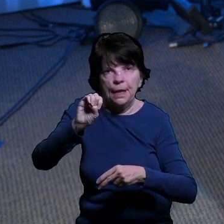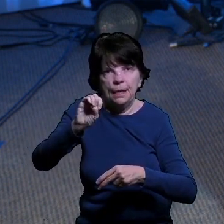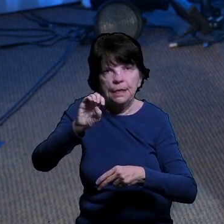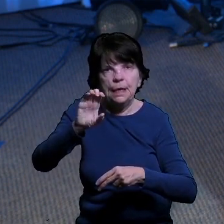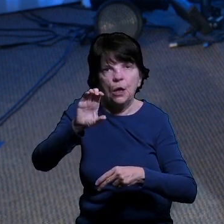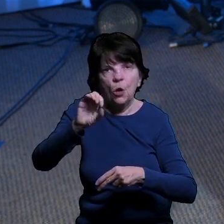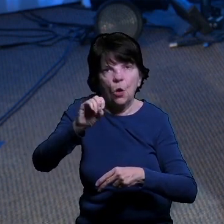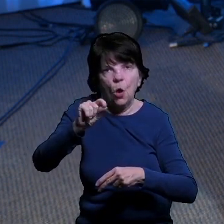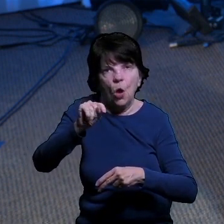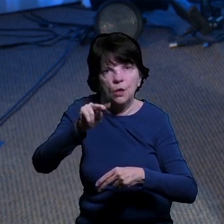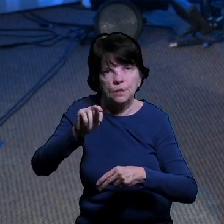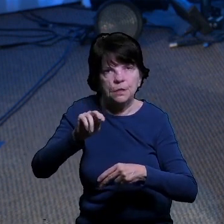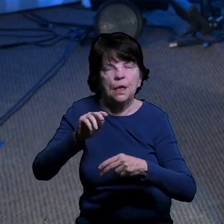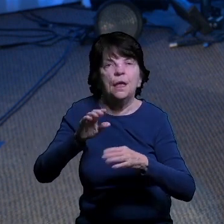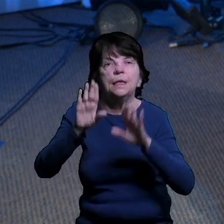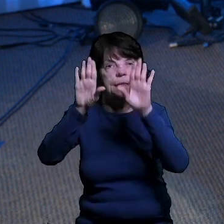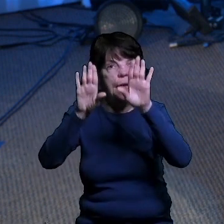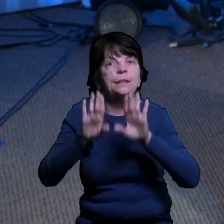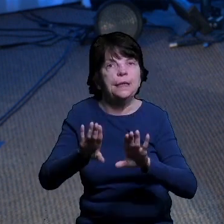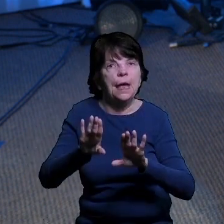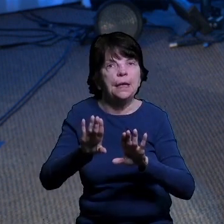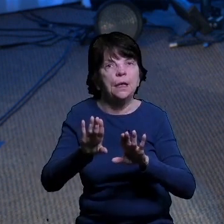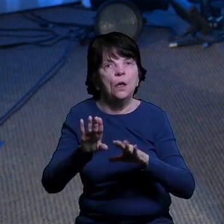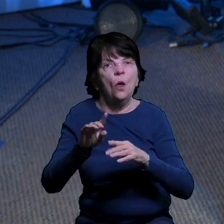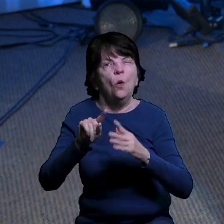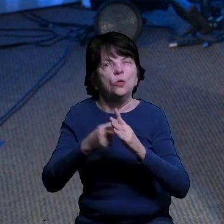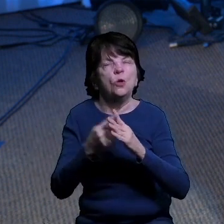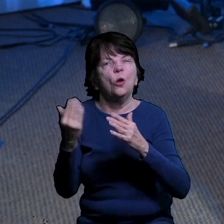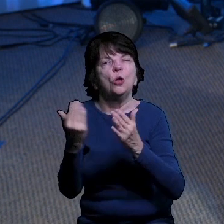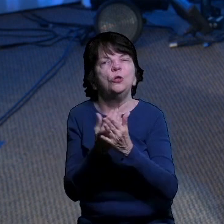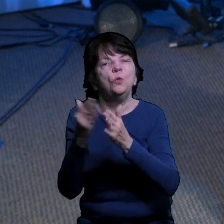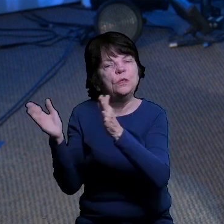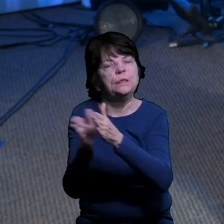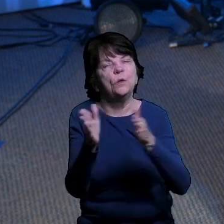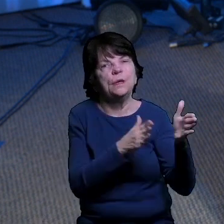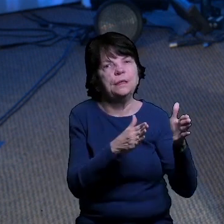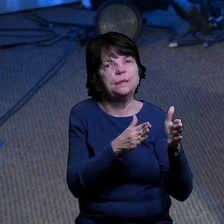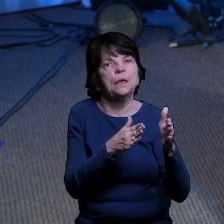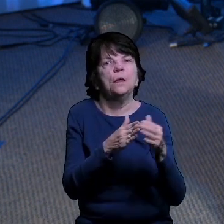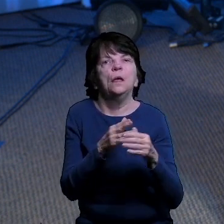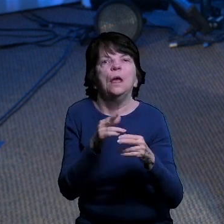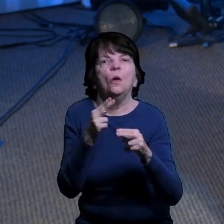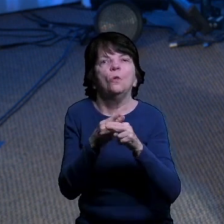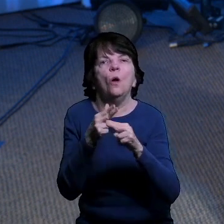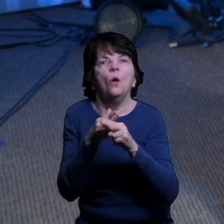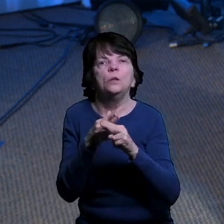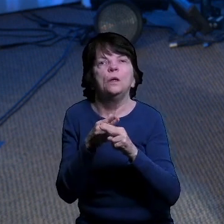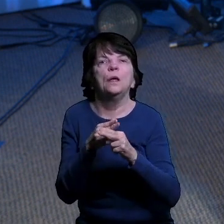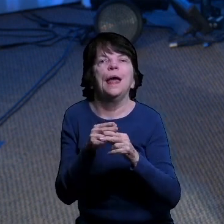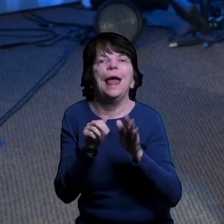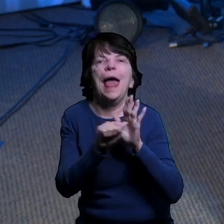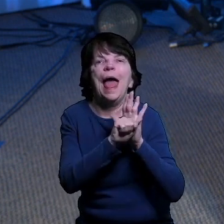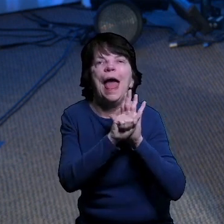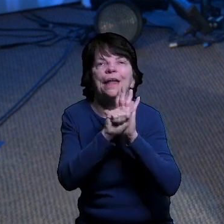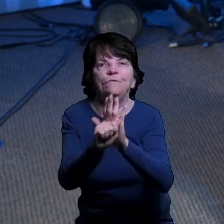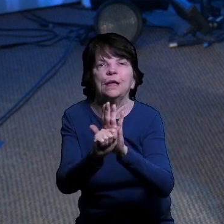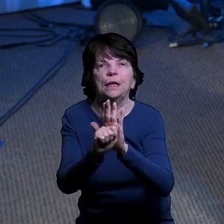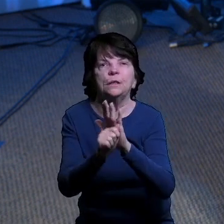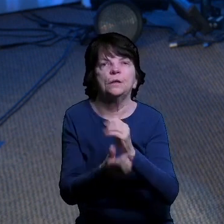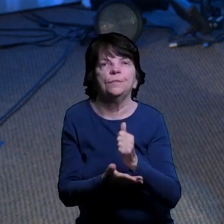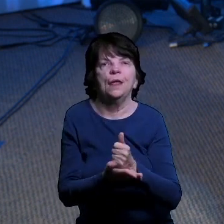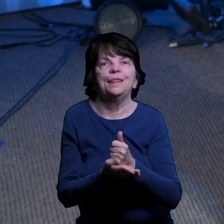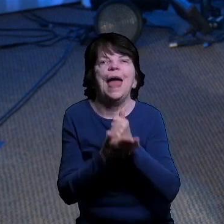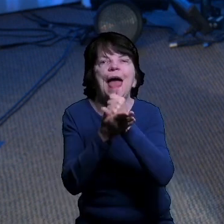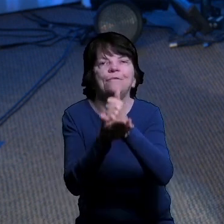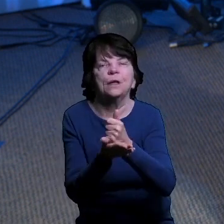Spirit called the Advocate, that he is one who is your advocate. He wants to help you in your life.